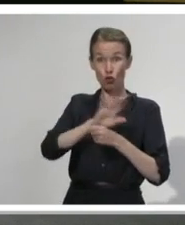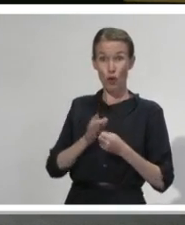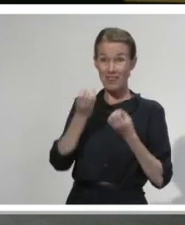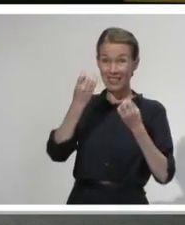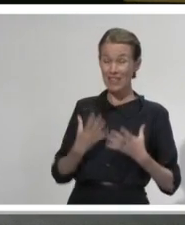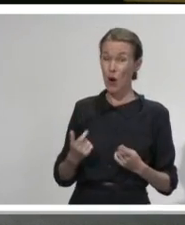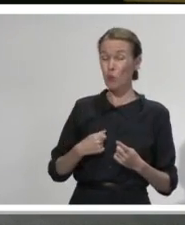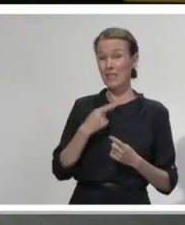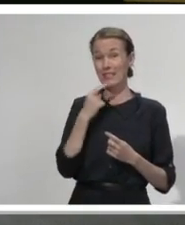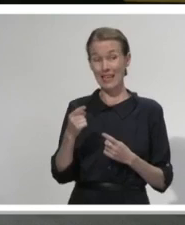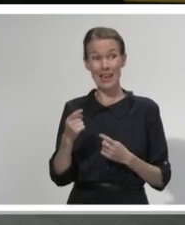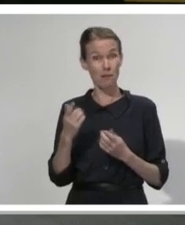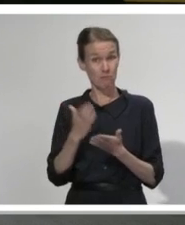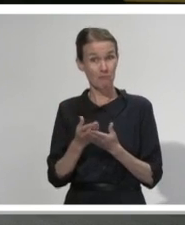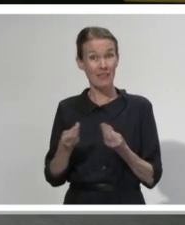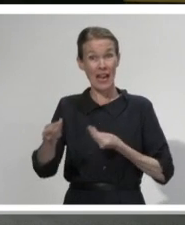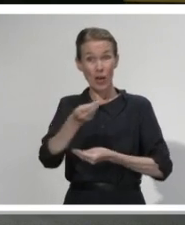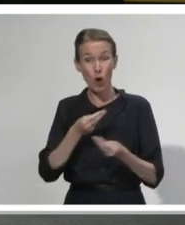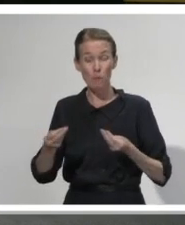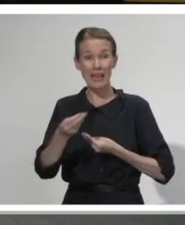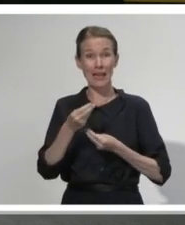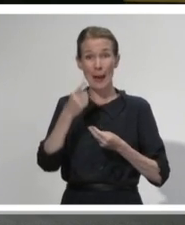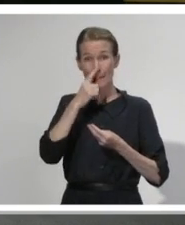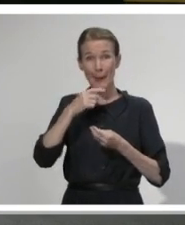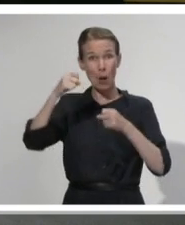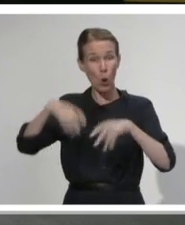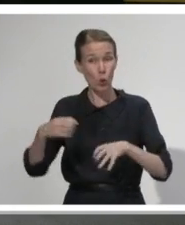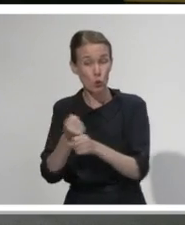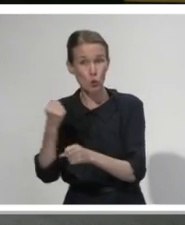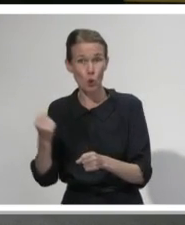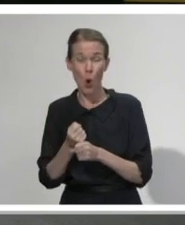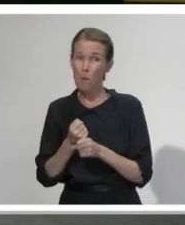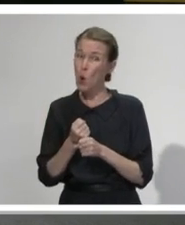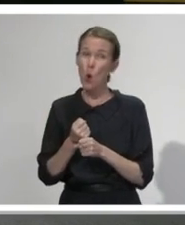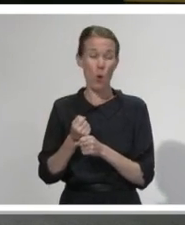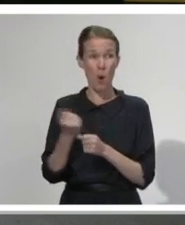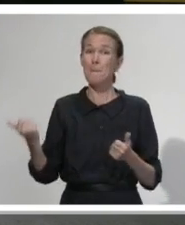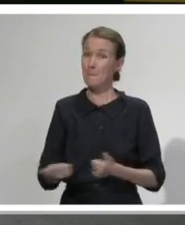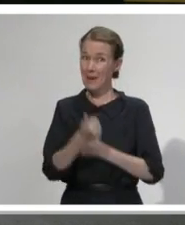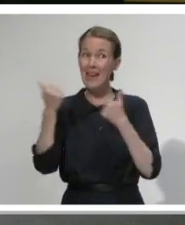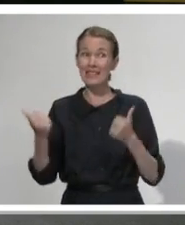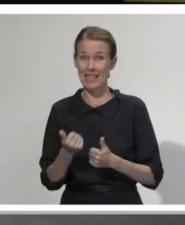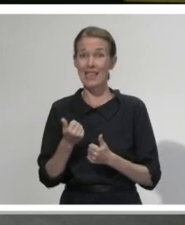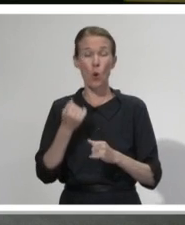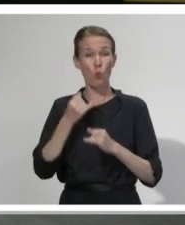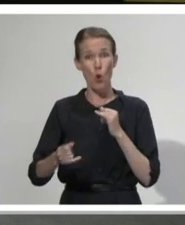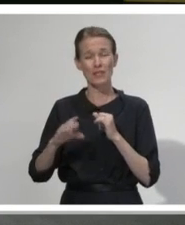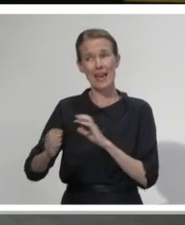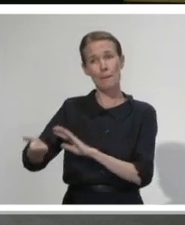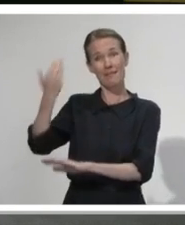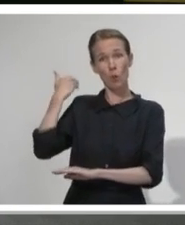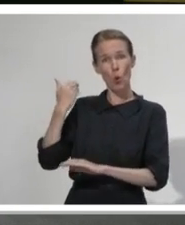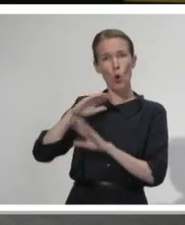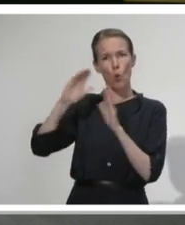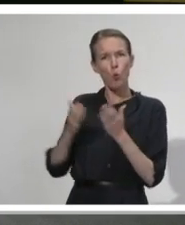significant than the global financial crisis, and that did see unemployment rise sharply as well. What we have to do is work